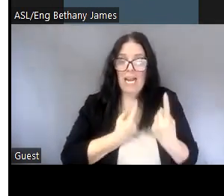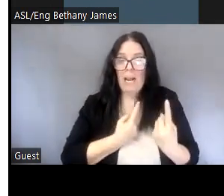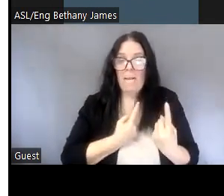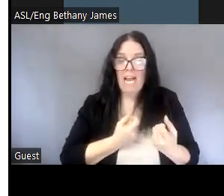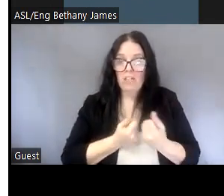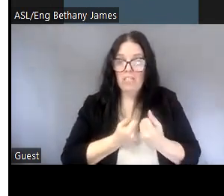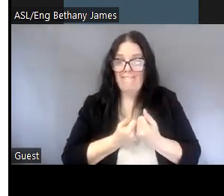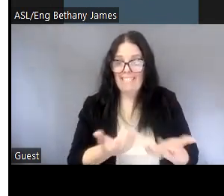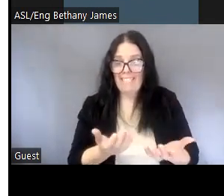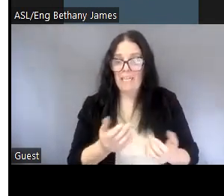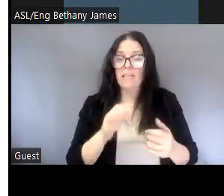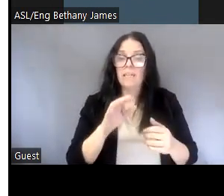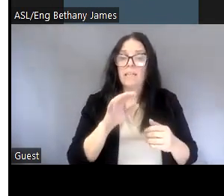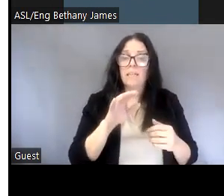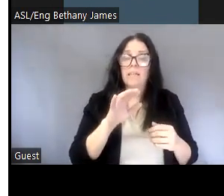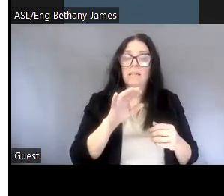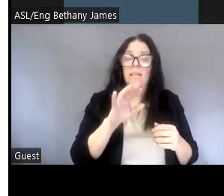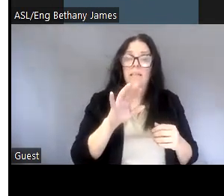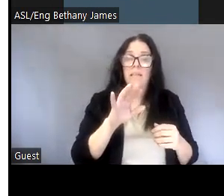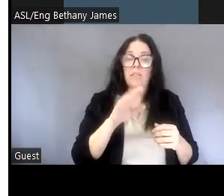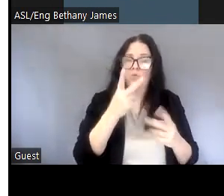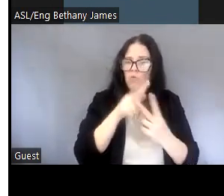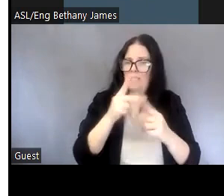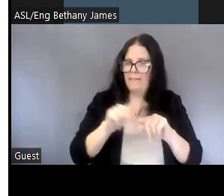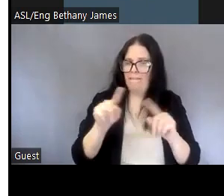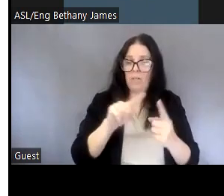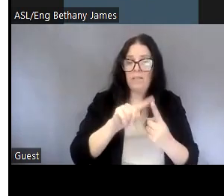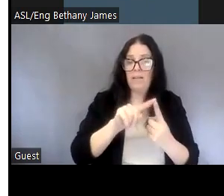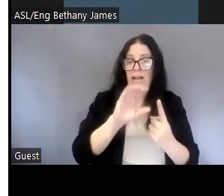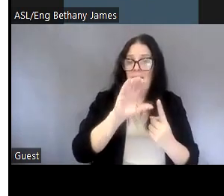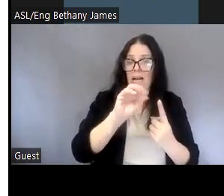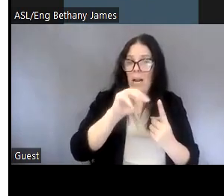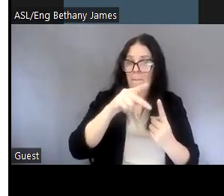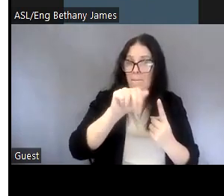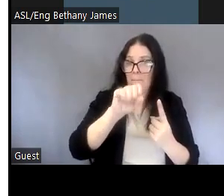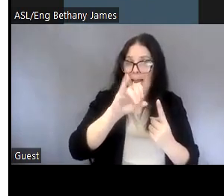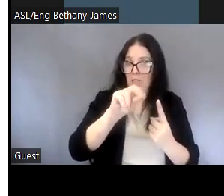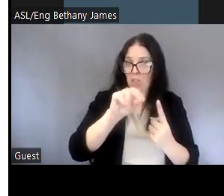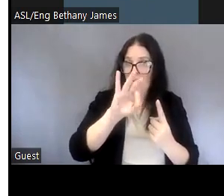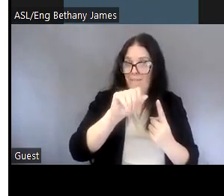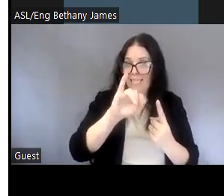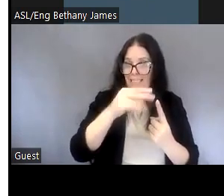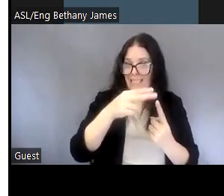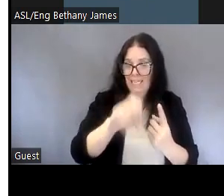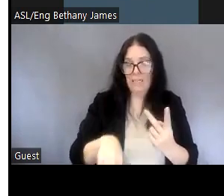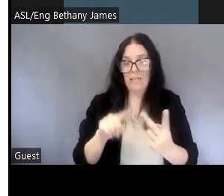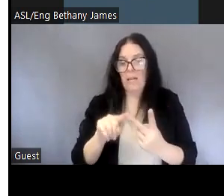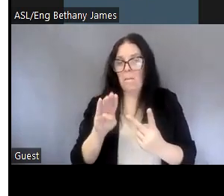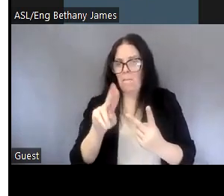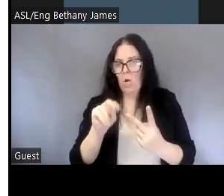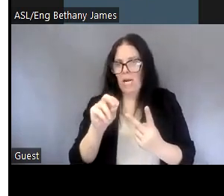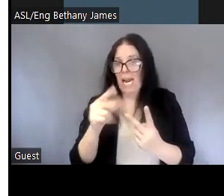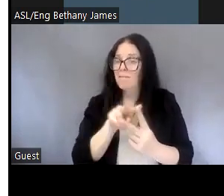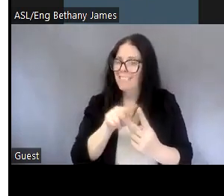burnout. Burnout is when, I always say to people, when you are at the stage of burnout, you need to find another job.